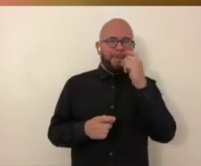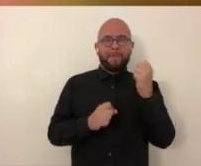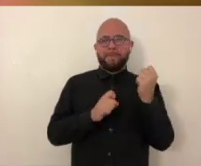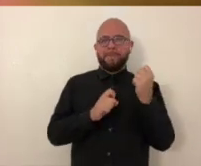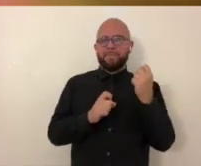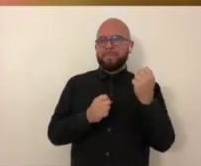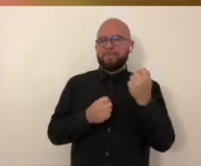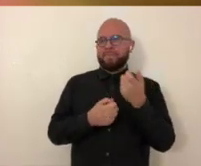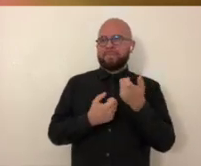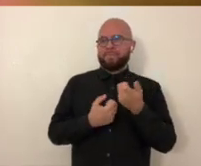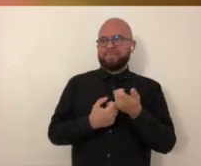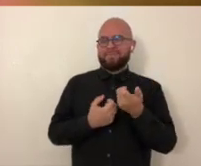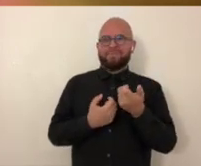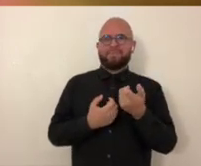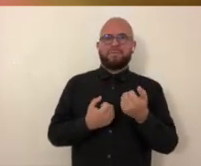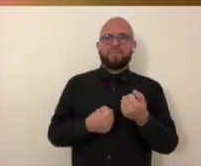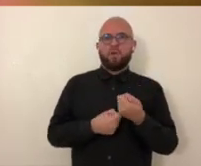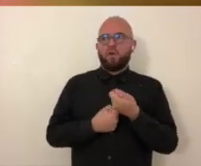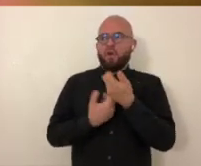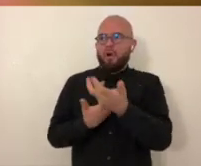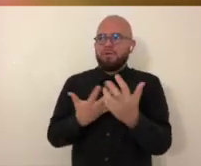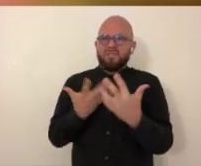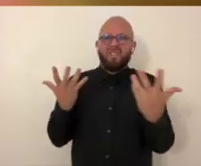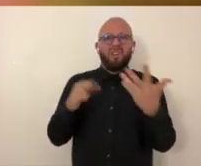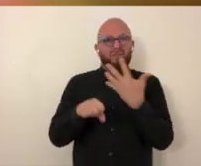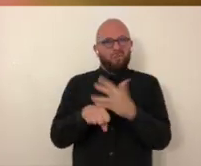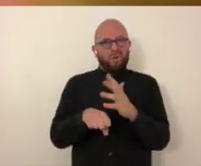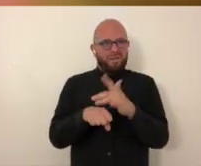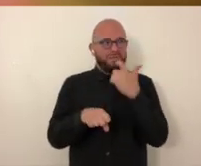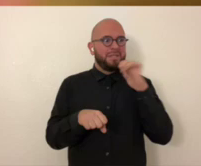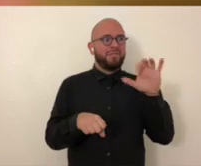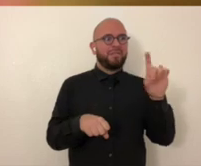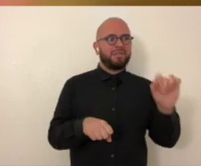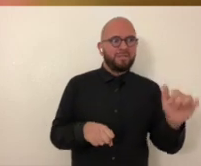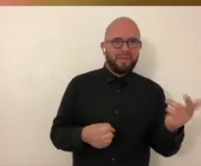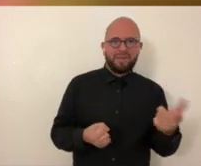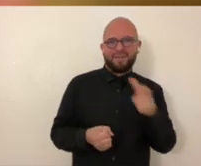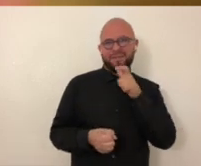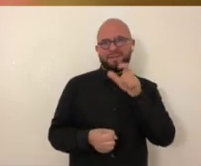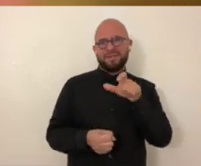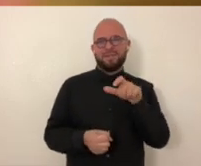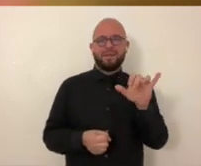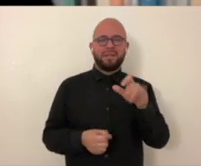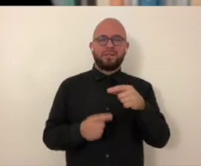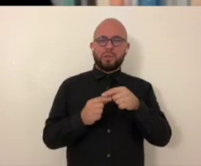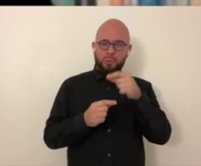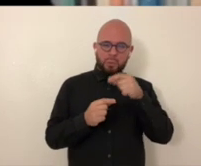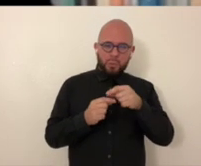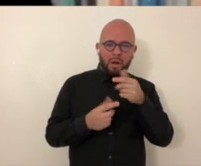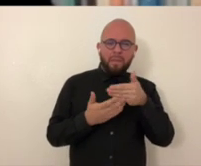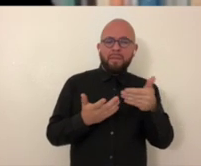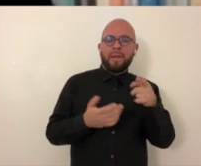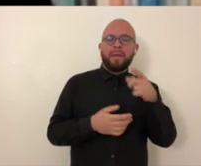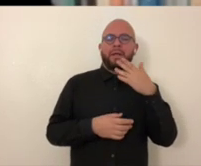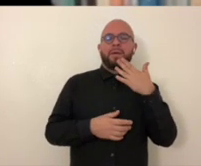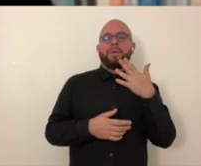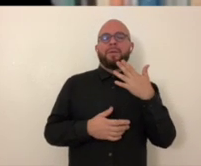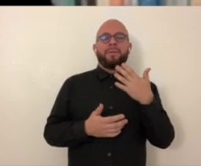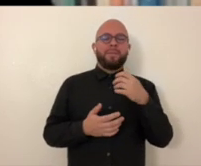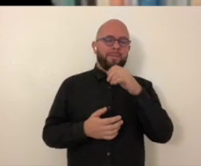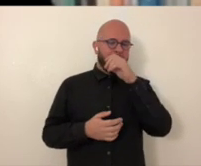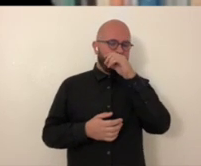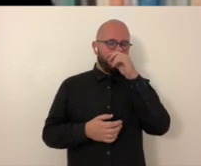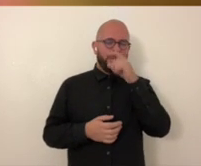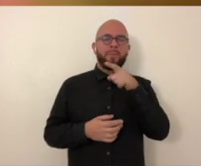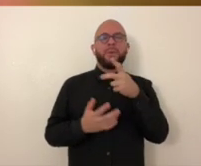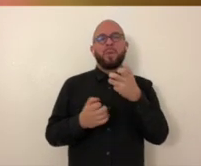a lot of waste necessary because of our disabilities. And how,